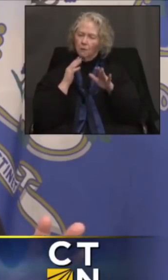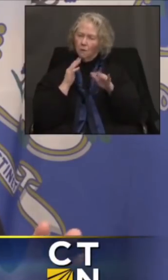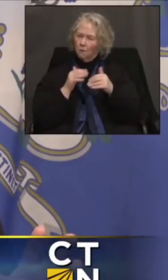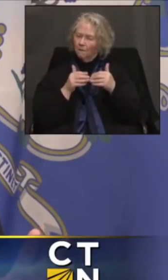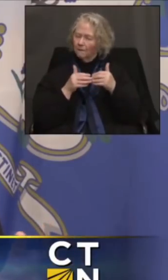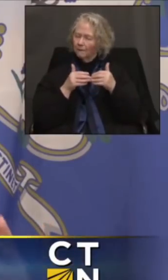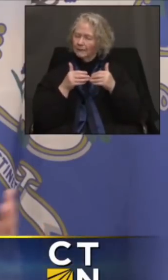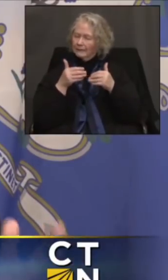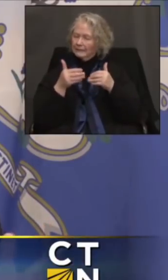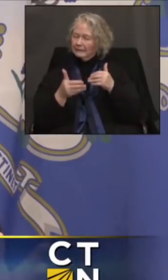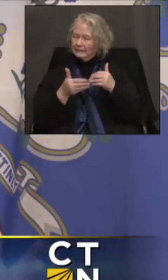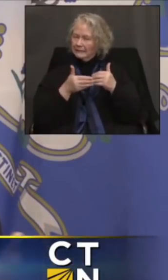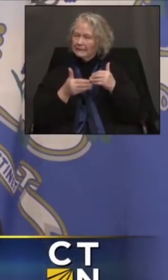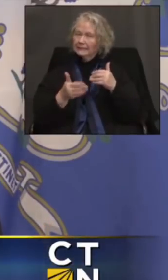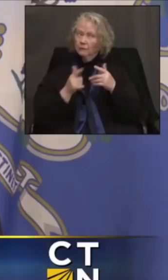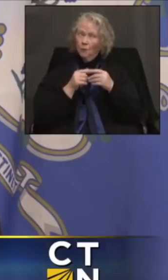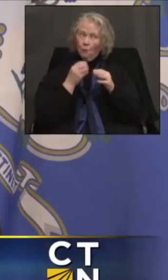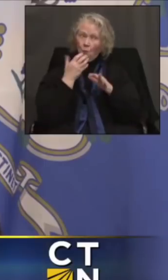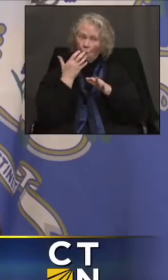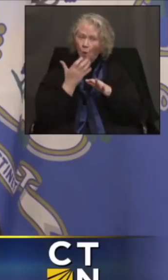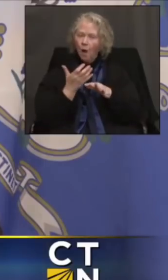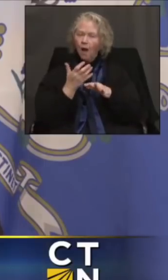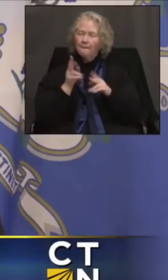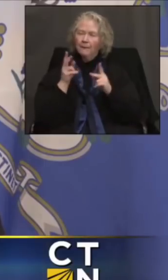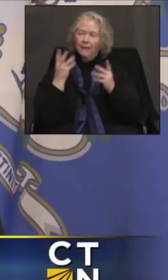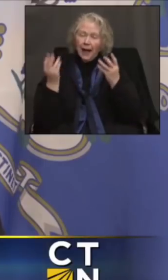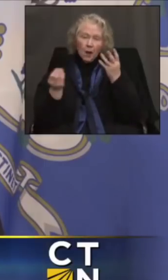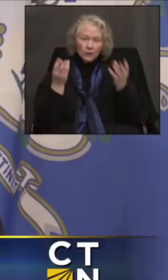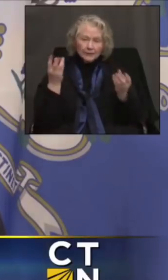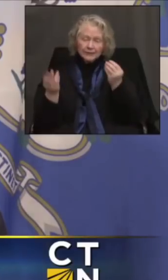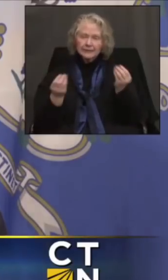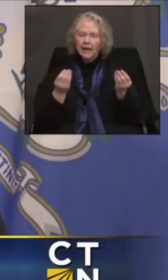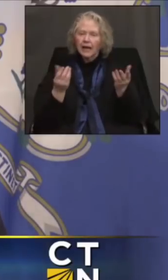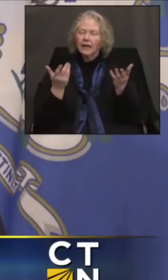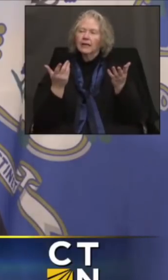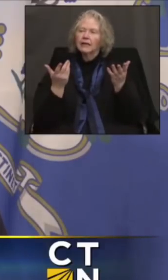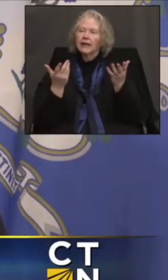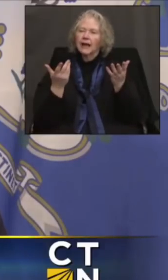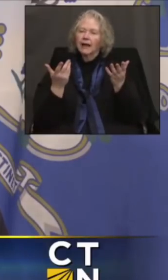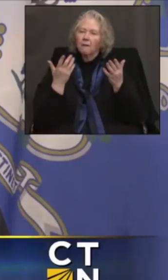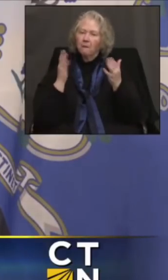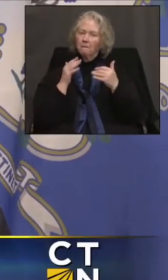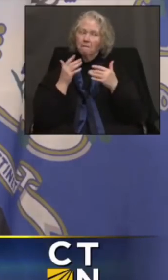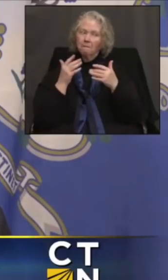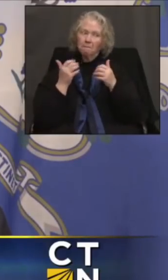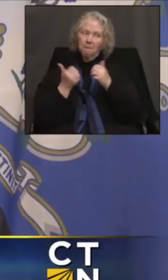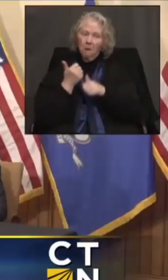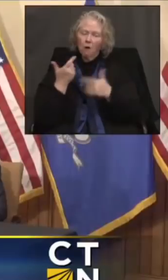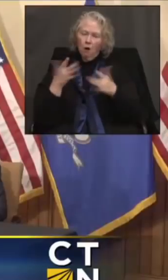into the next month, it's warmer, we're more likely to be outside, and a lot more likely to be vaccinated.